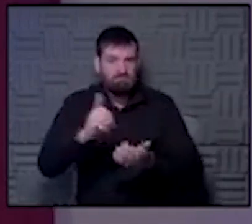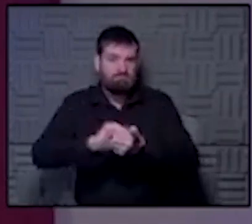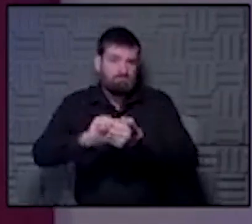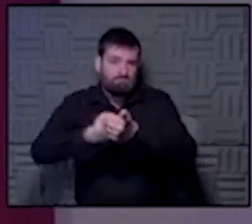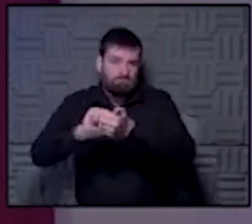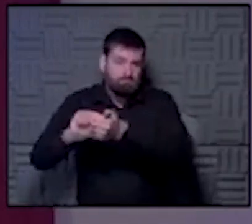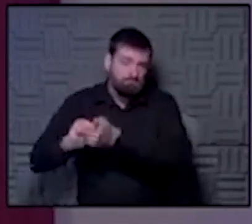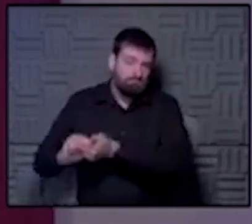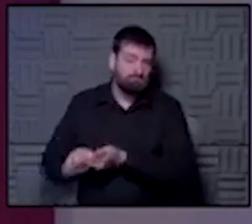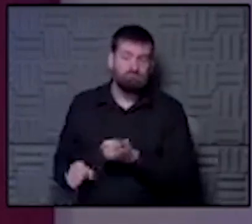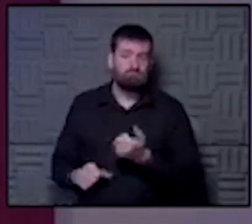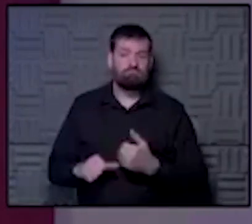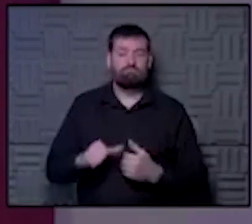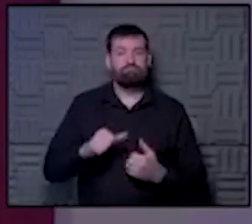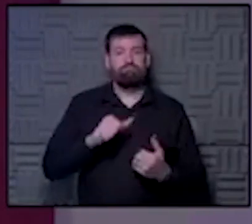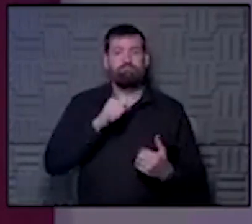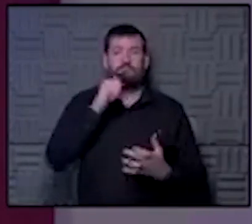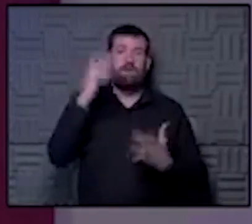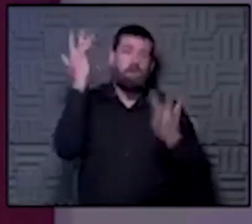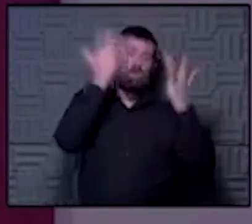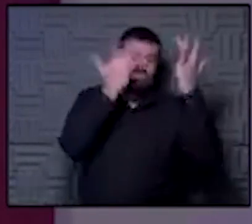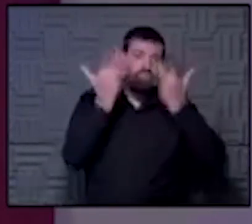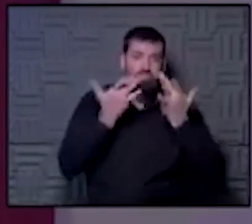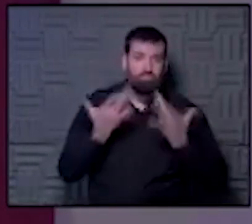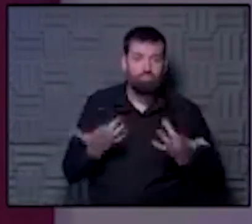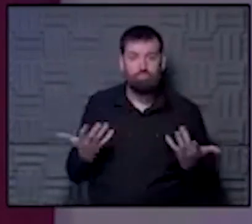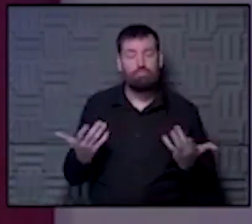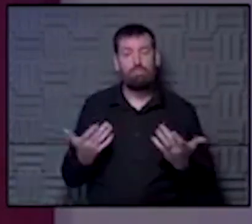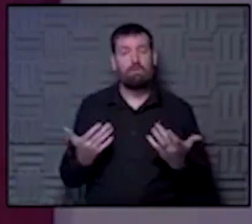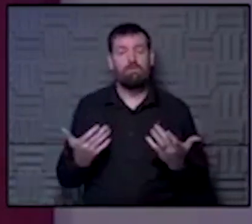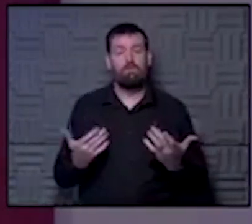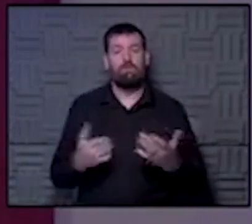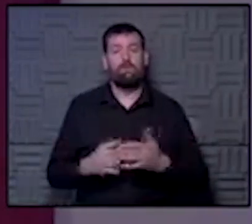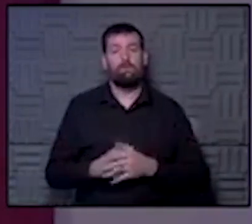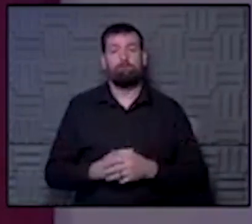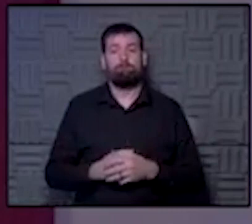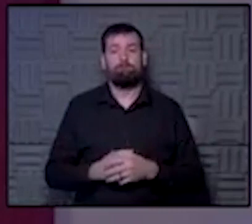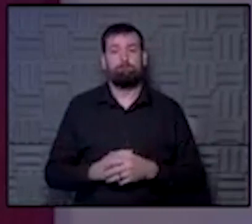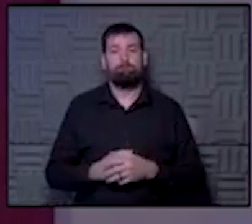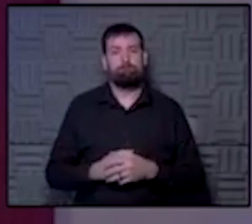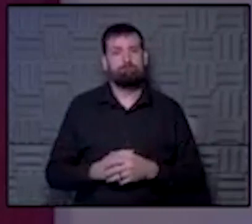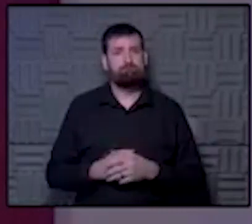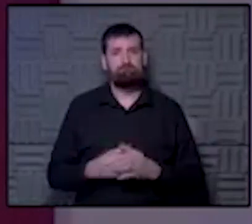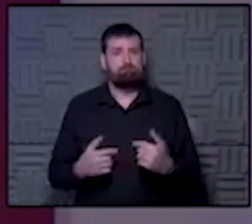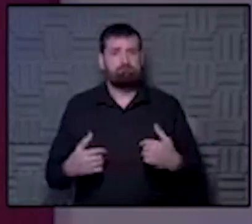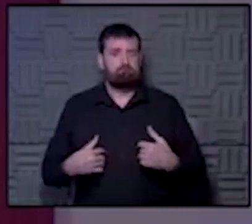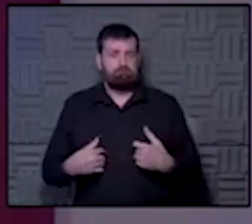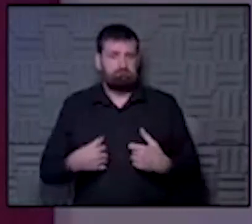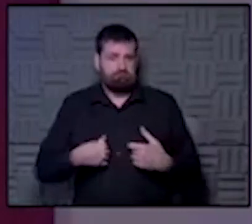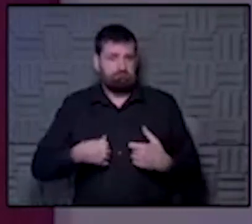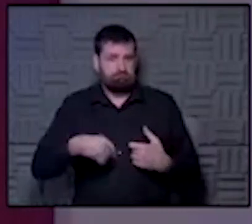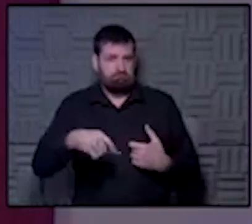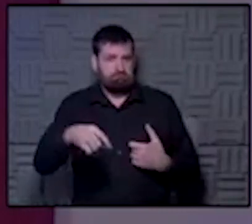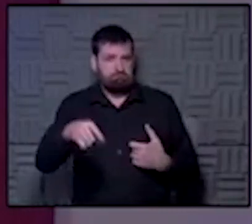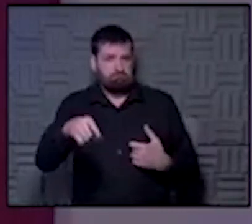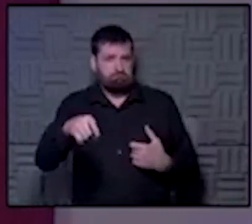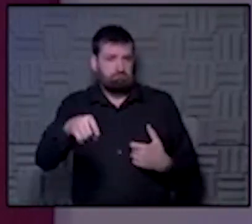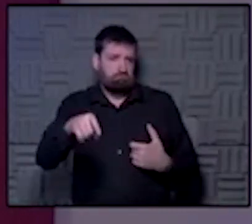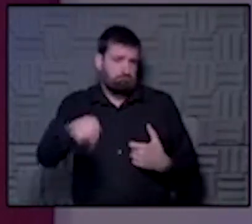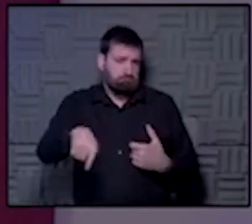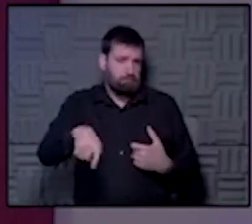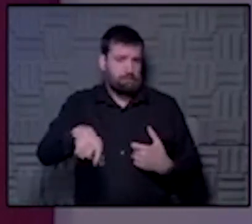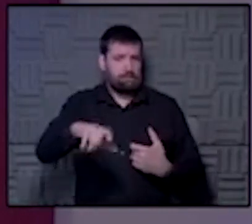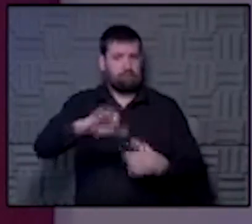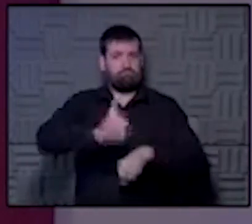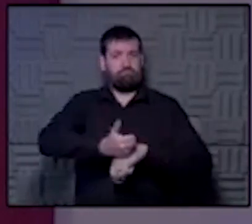clean hands, you're not coming into contact with your eyes, nose, mouth with dirty hands. I think I don't think you would need to put